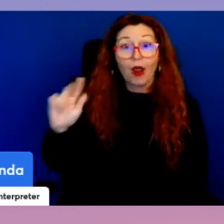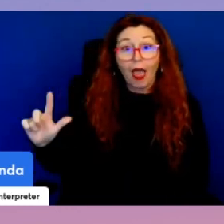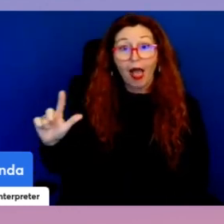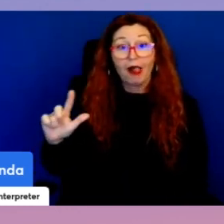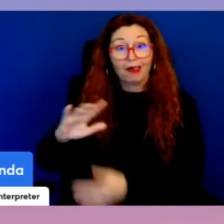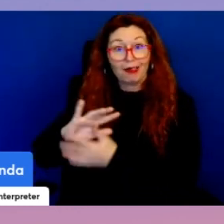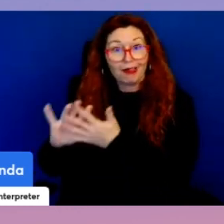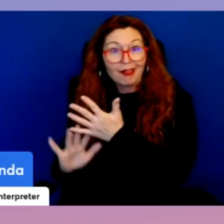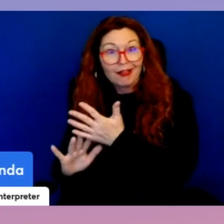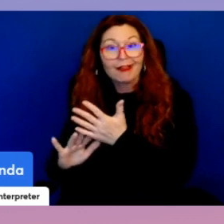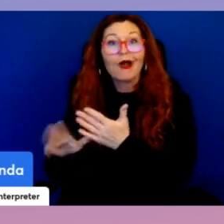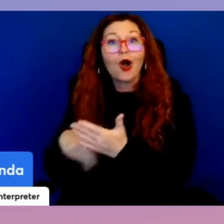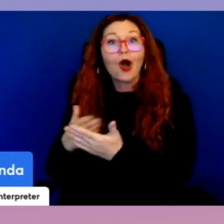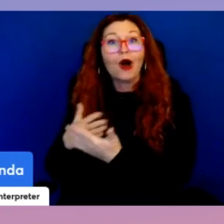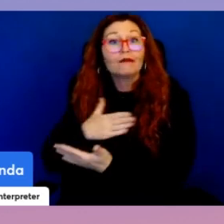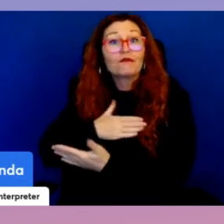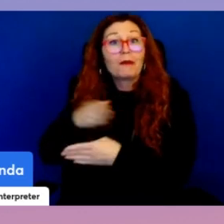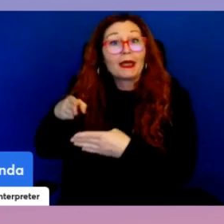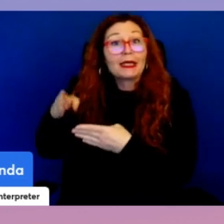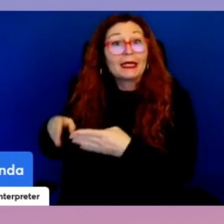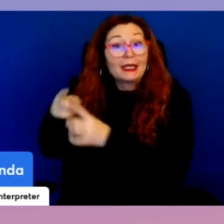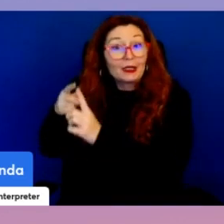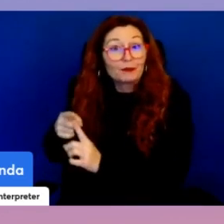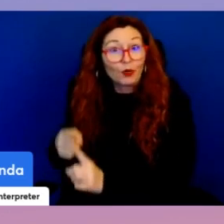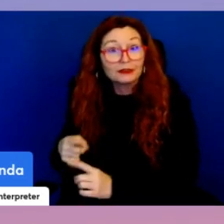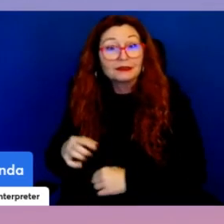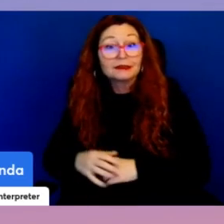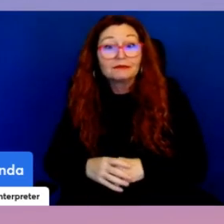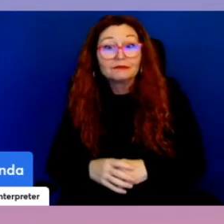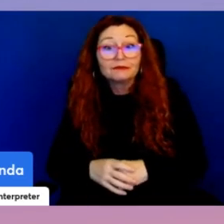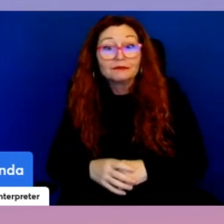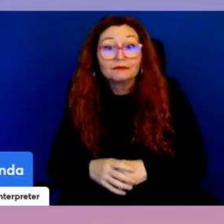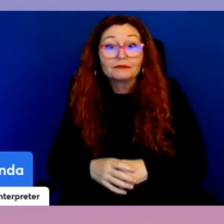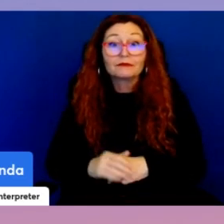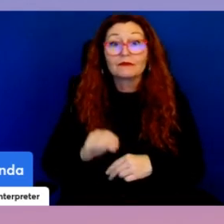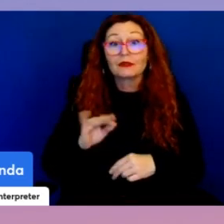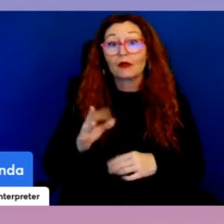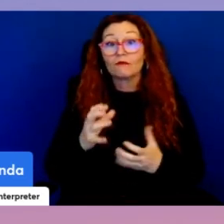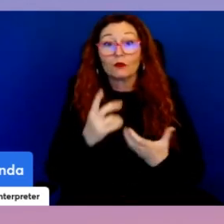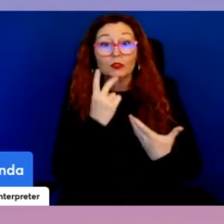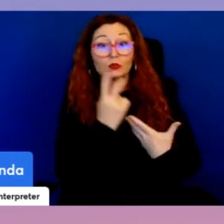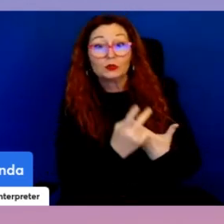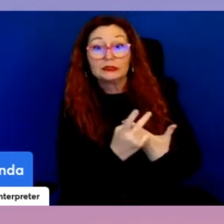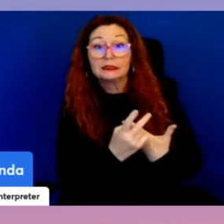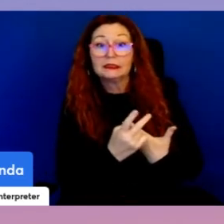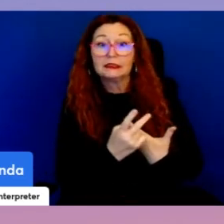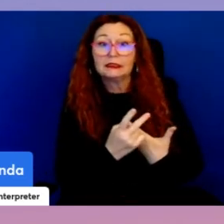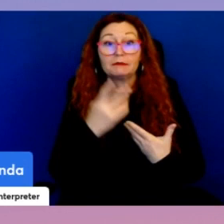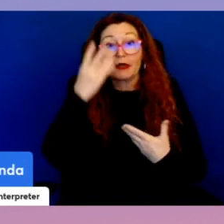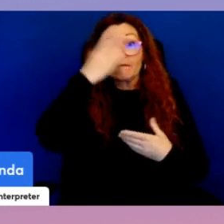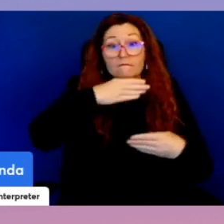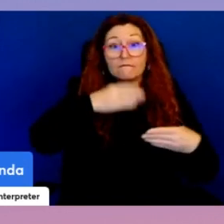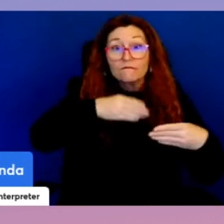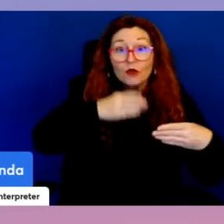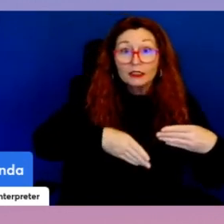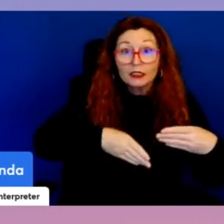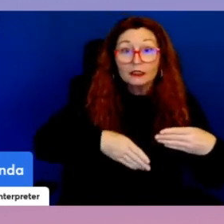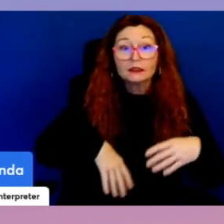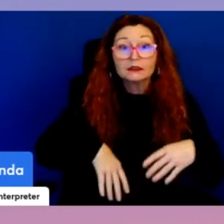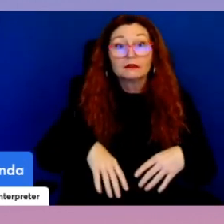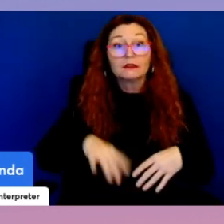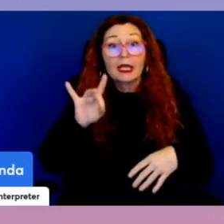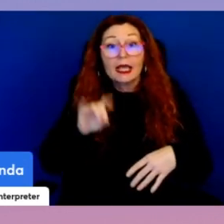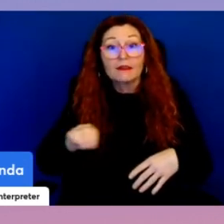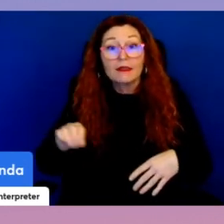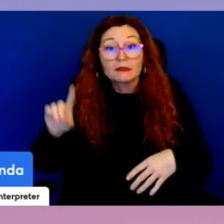endpoints. And if I'm interested now, of course, to see my front end, I go to